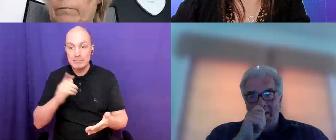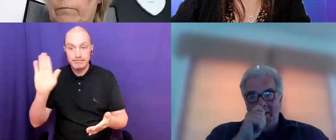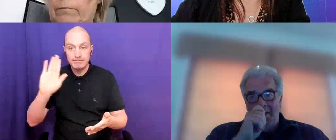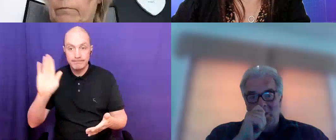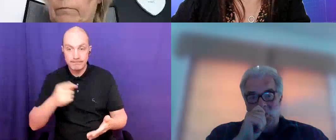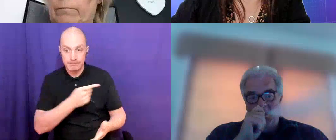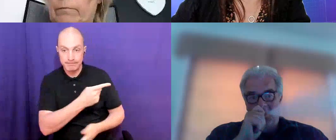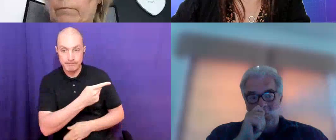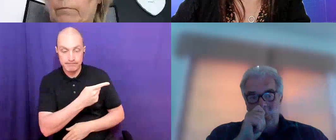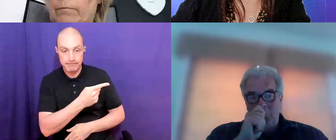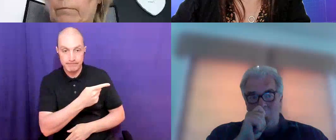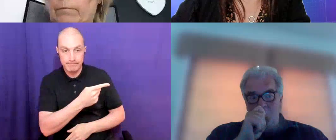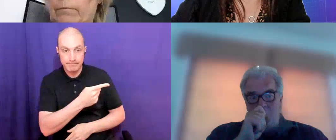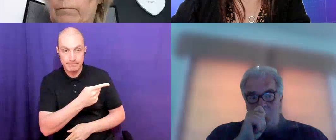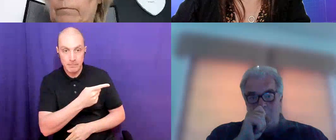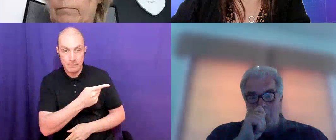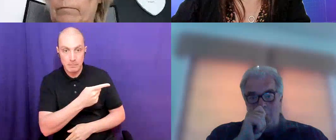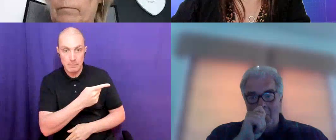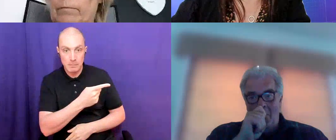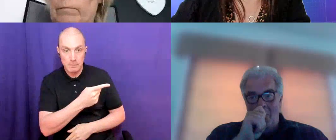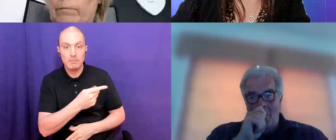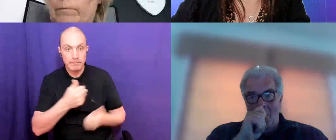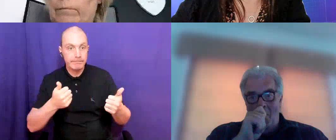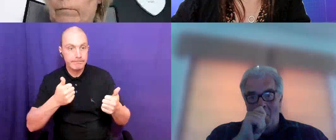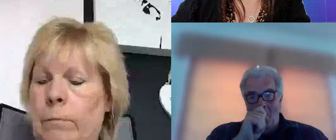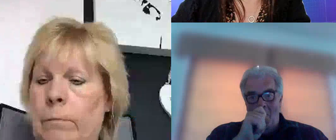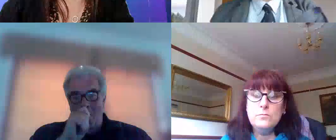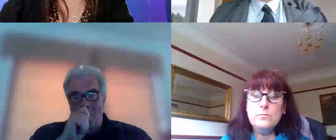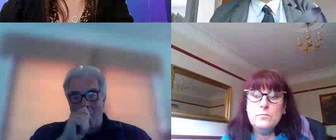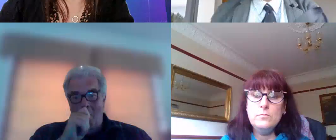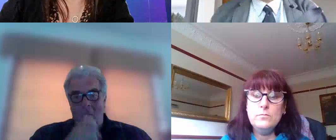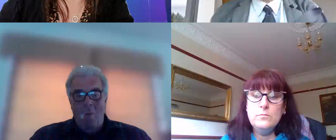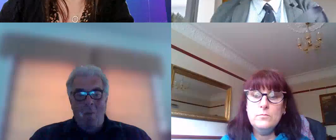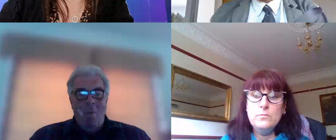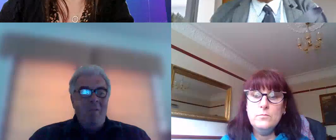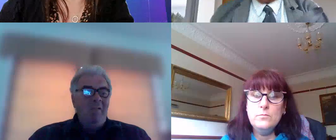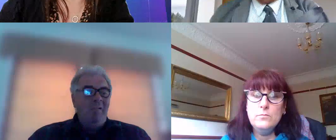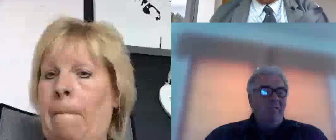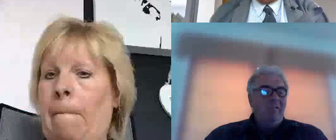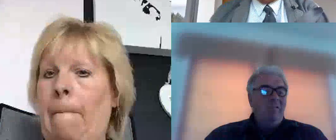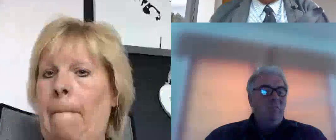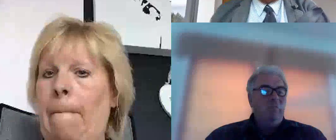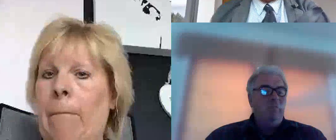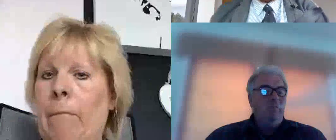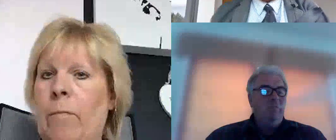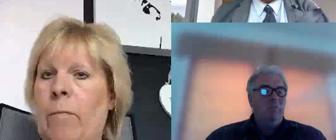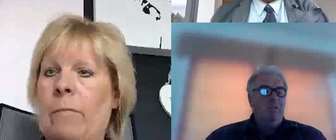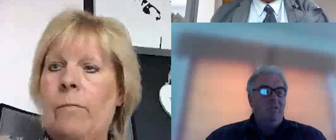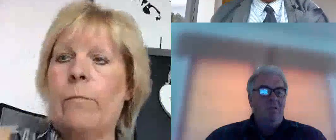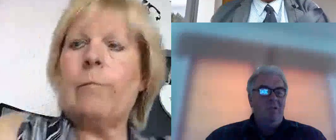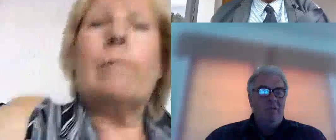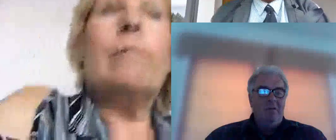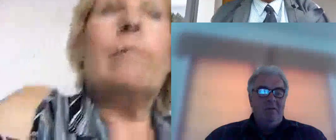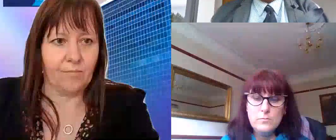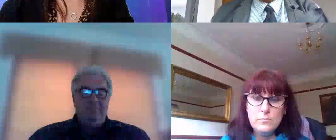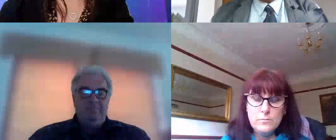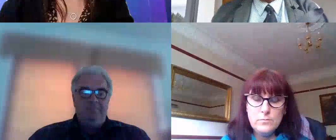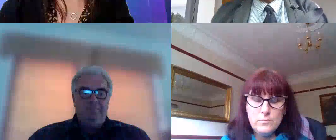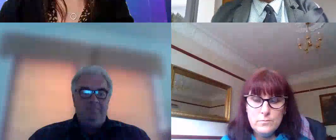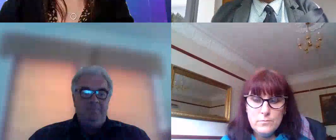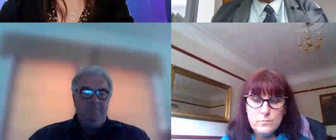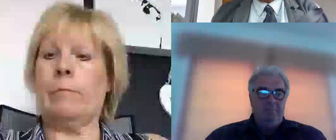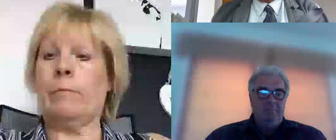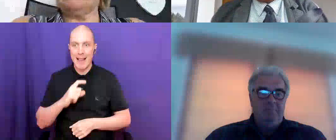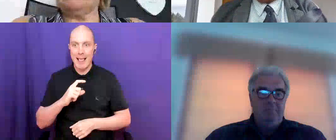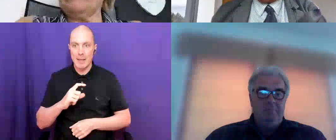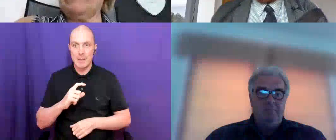hello? Yeah, good afternoon, everyone. Great. Thanks, Stephen. So